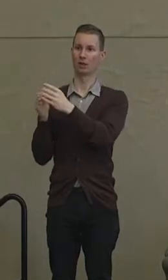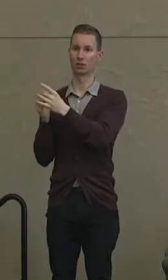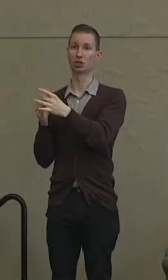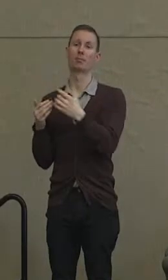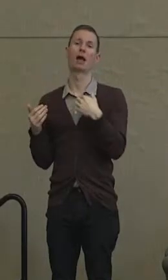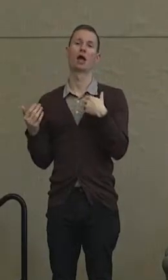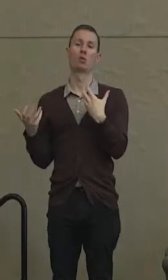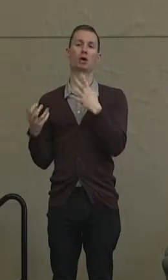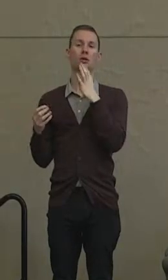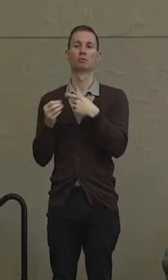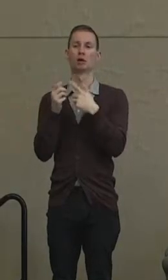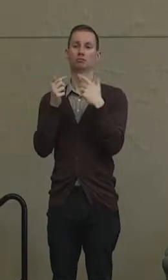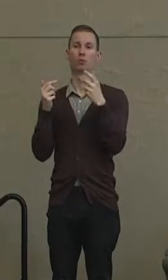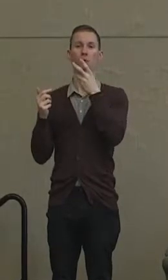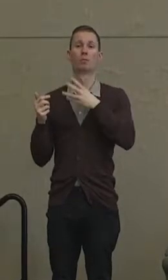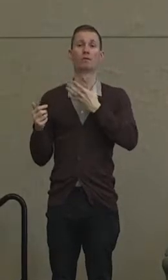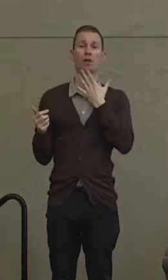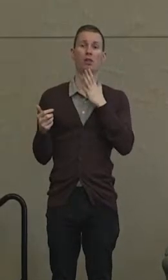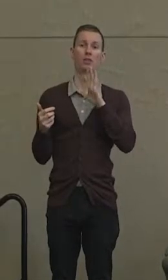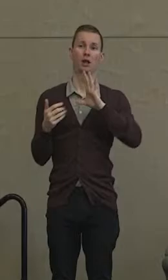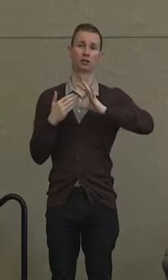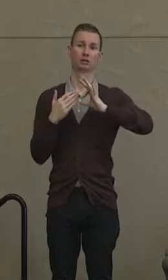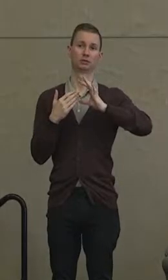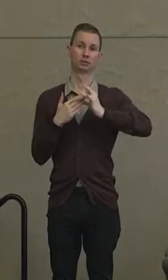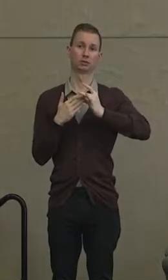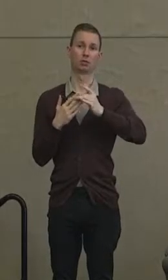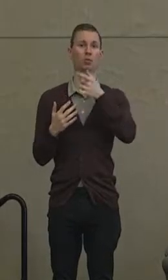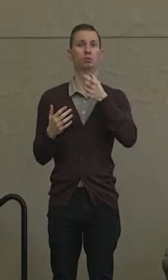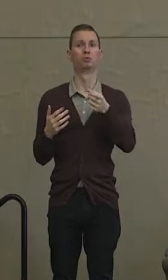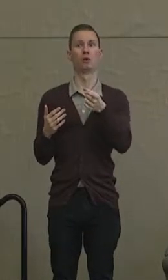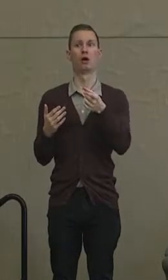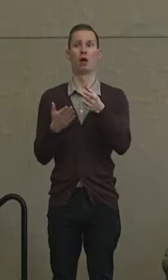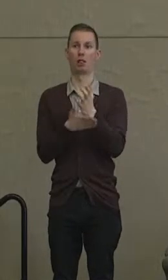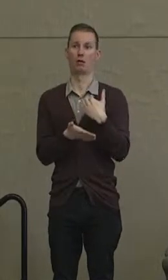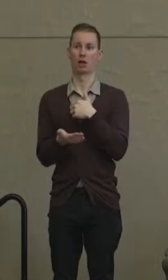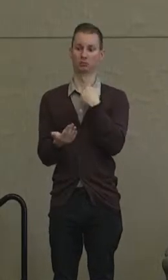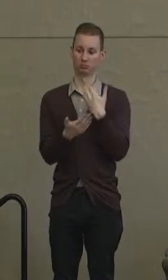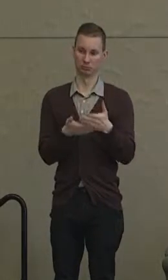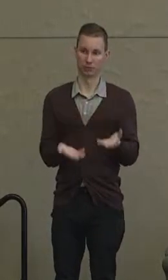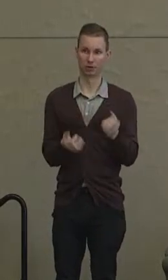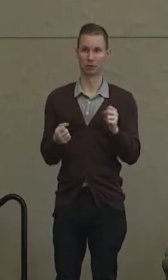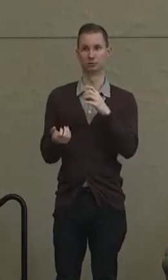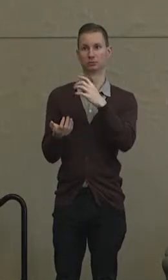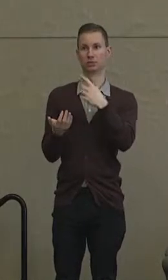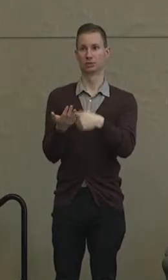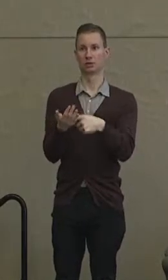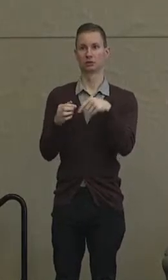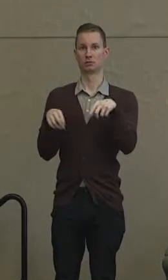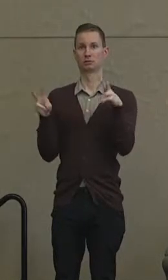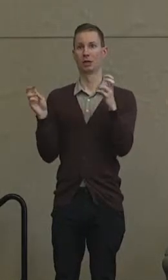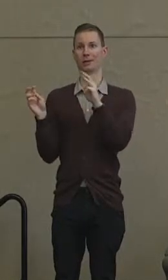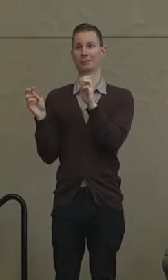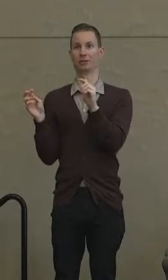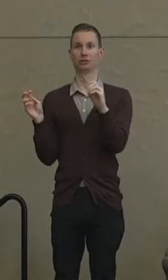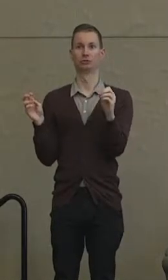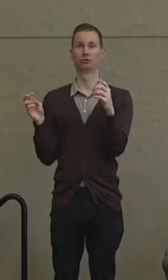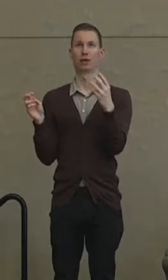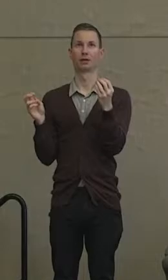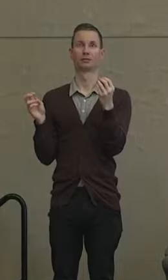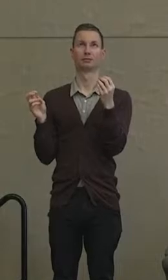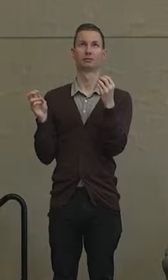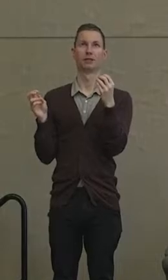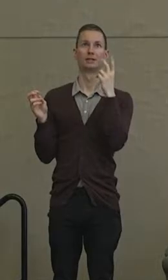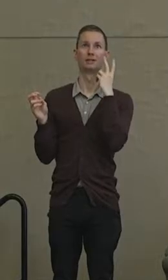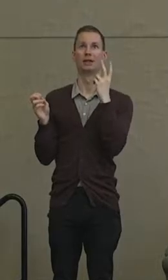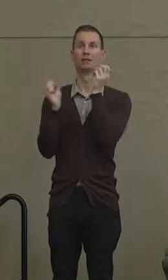of color's leadership who have allowed us to be at this point to talk about Me Too and to see and imagine where we're going to be